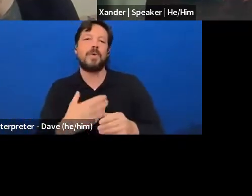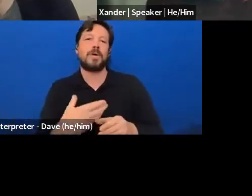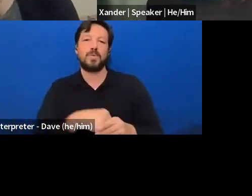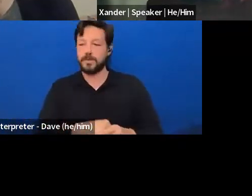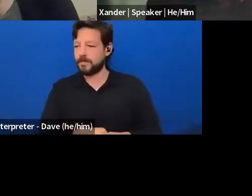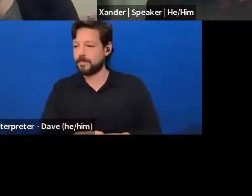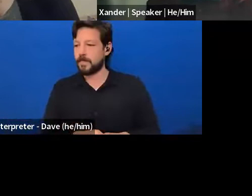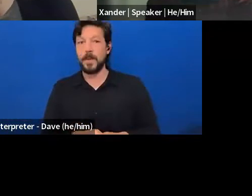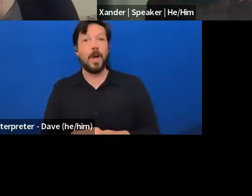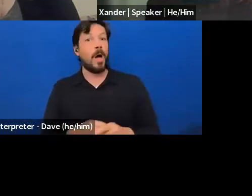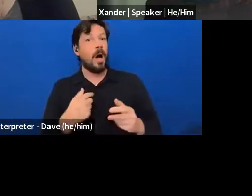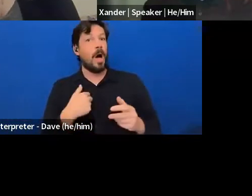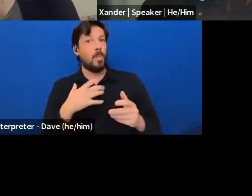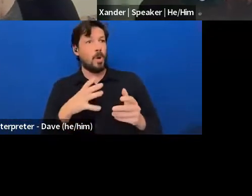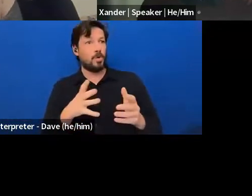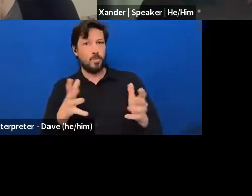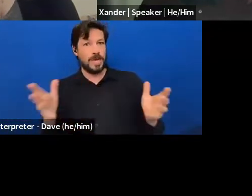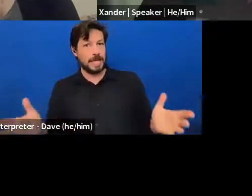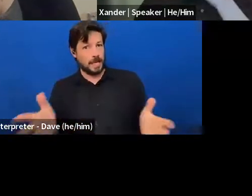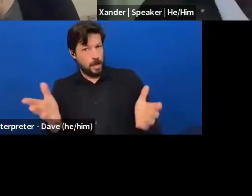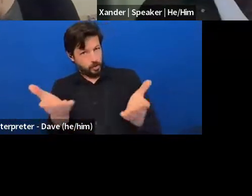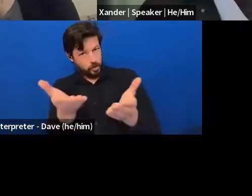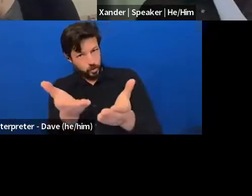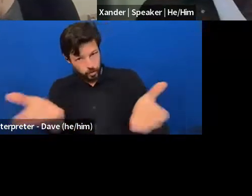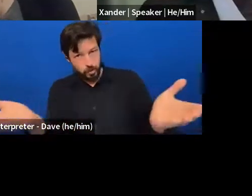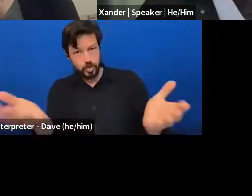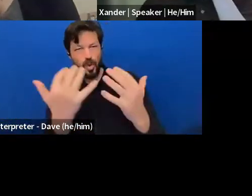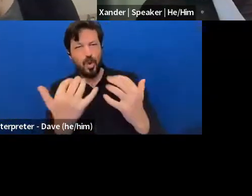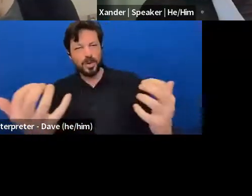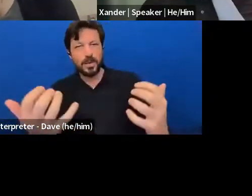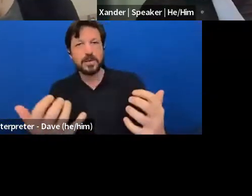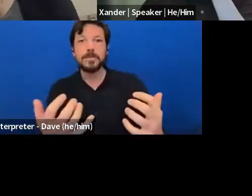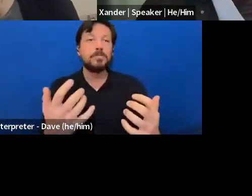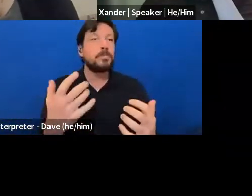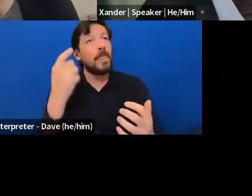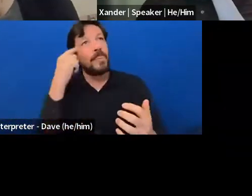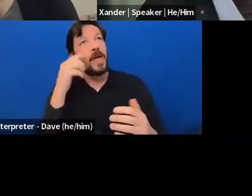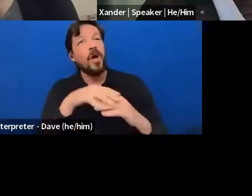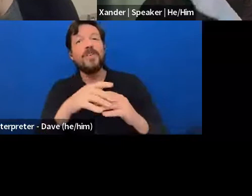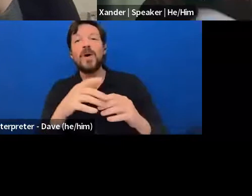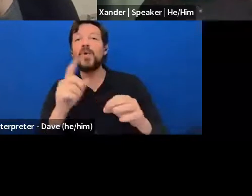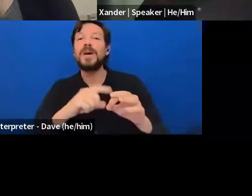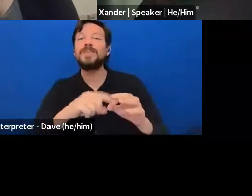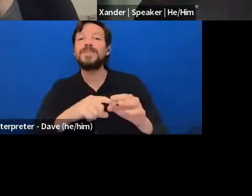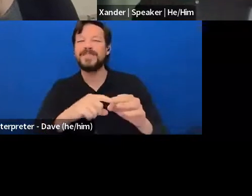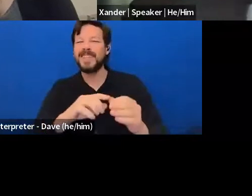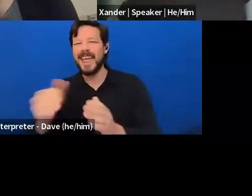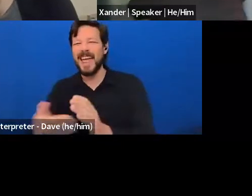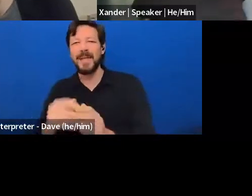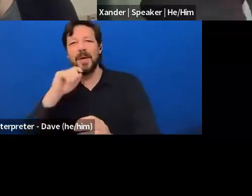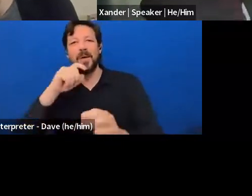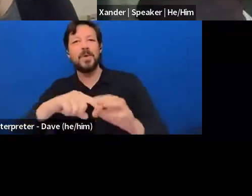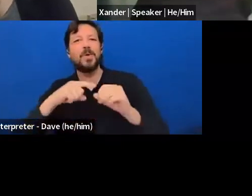to encourage our audience to do is to think about if they have any questions, because we'll have a Q&A session coming up shortly as